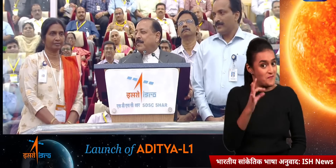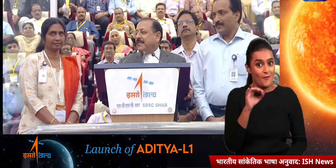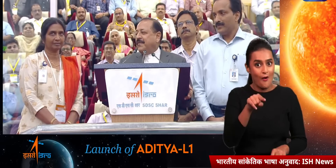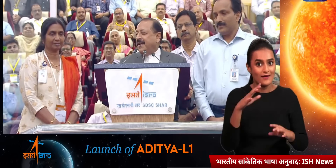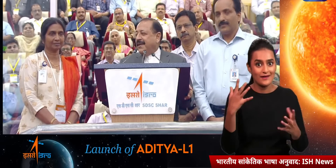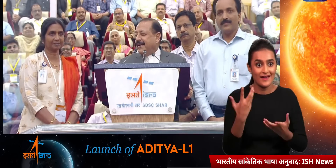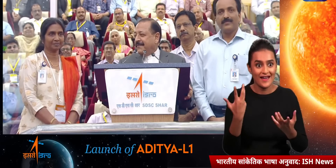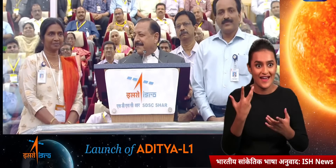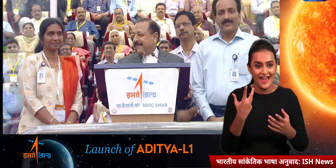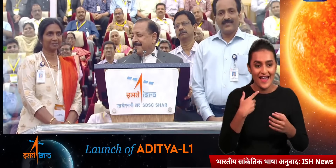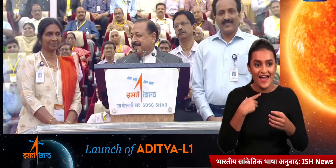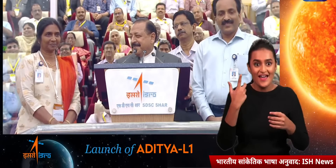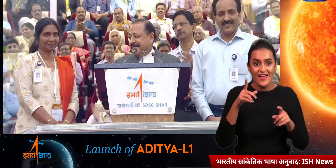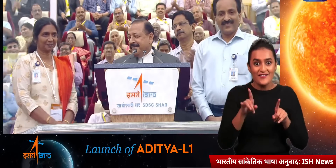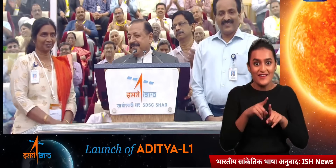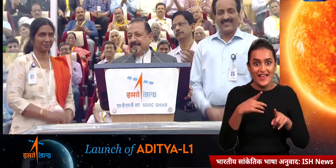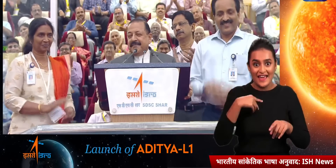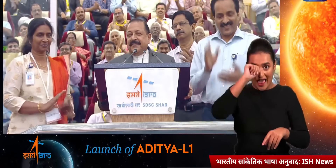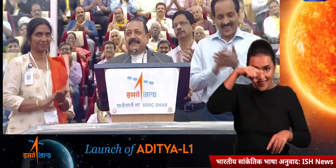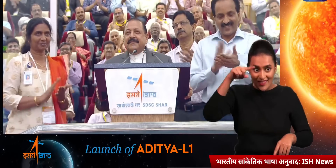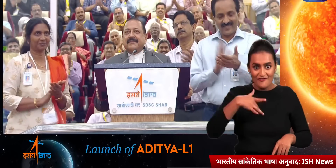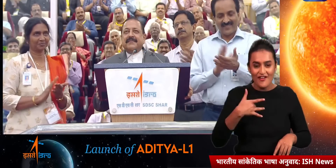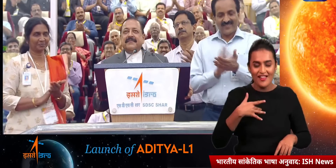sunshine moment for India.